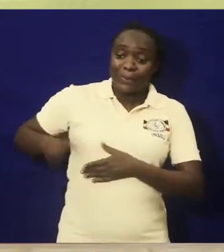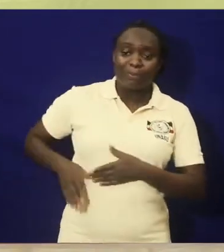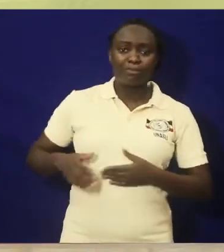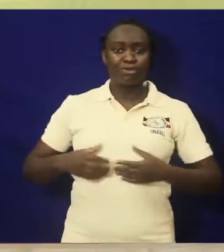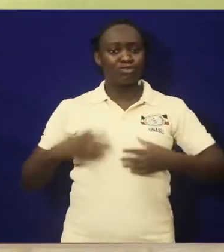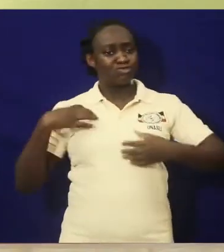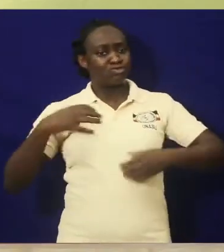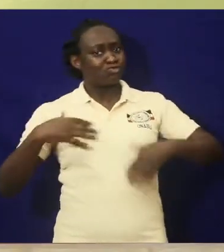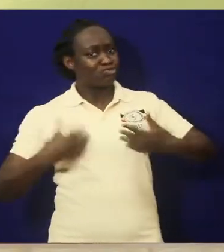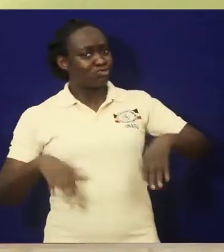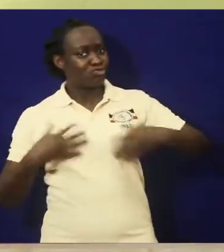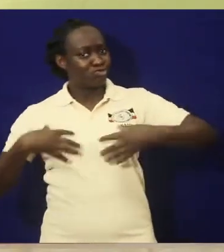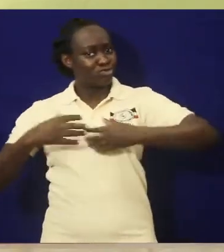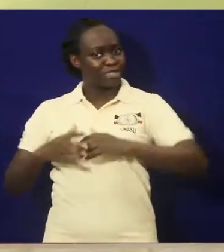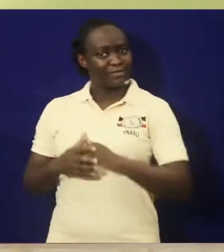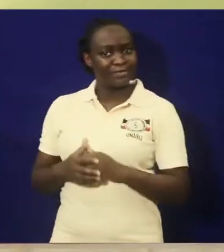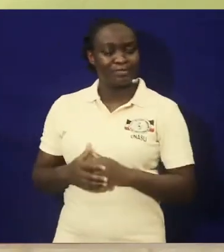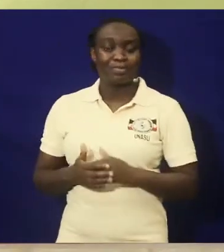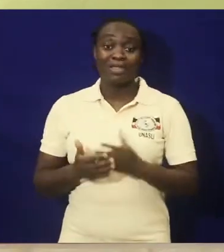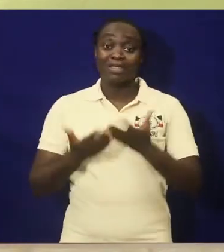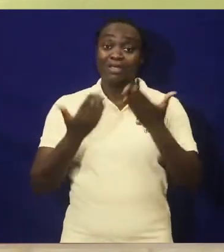So dear my friend,